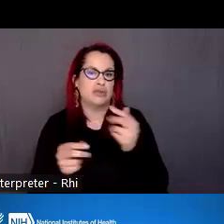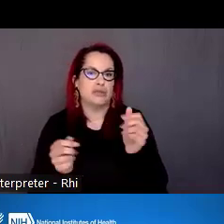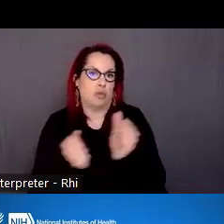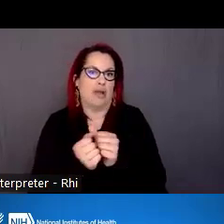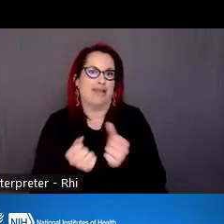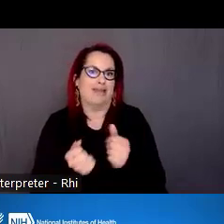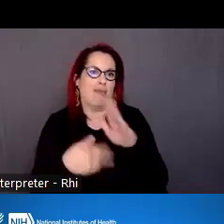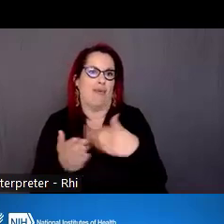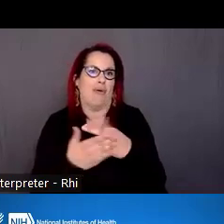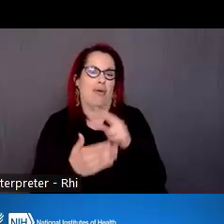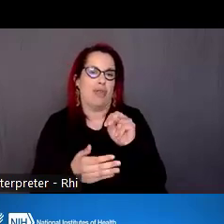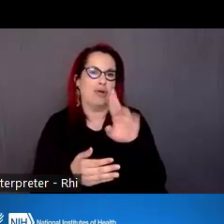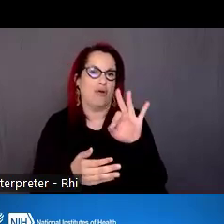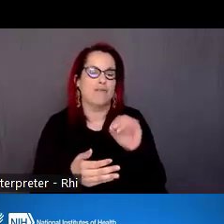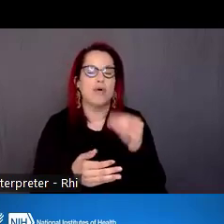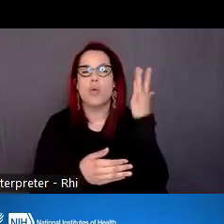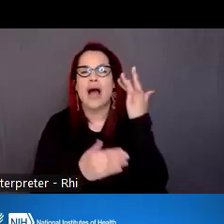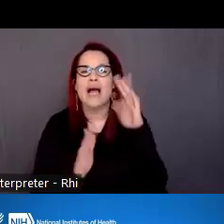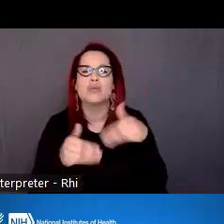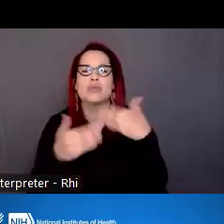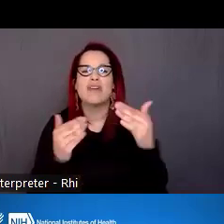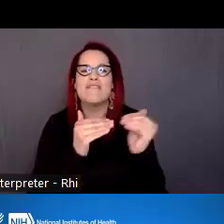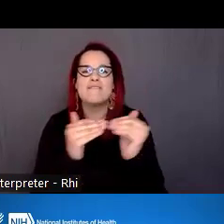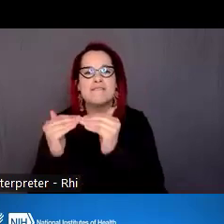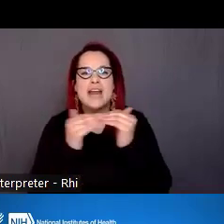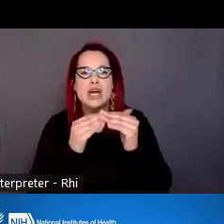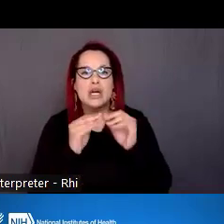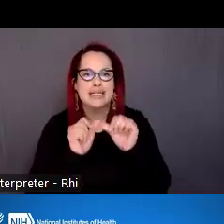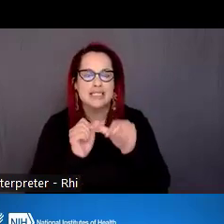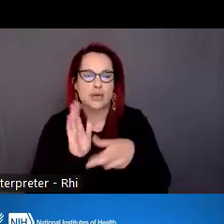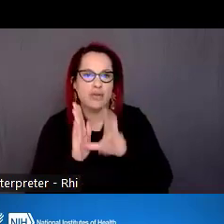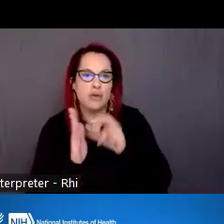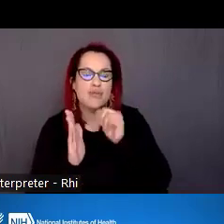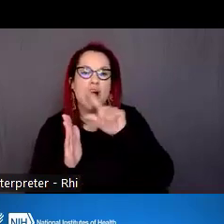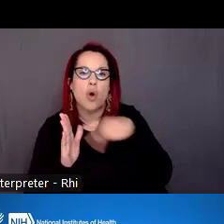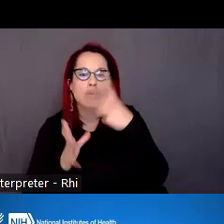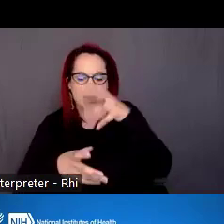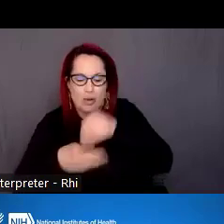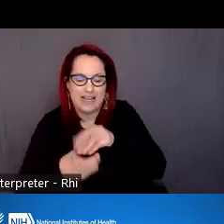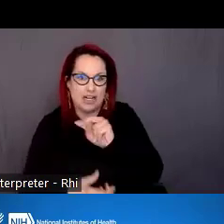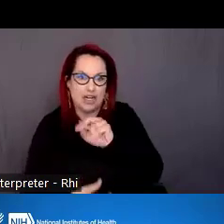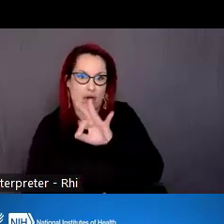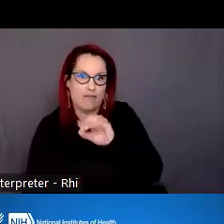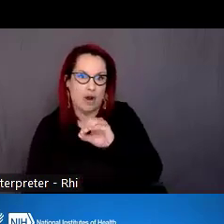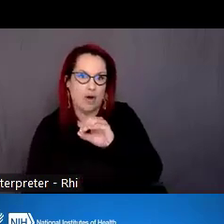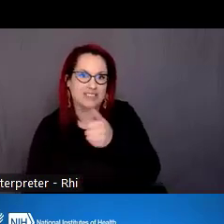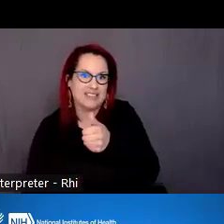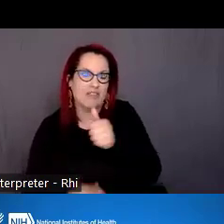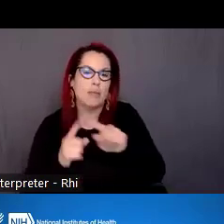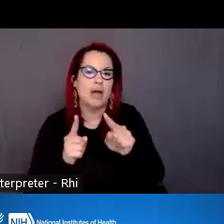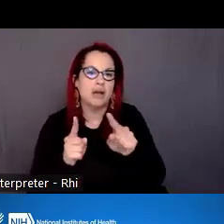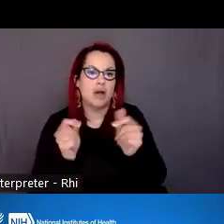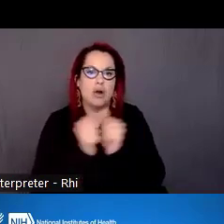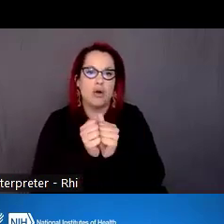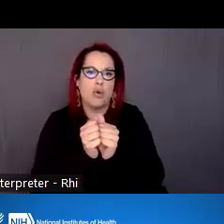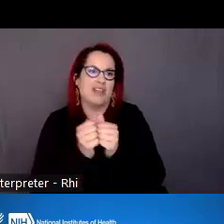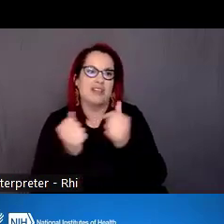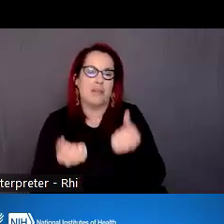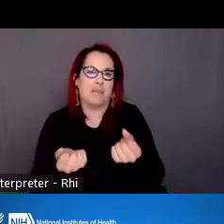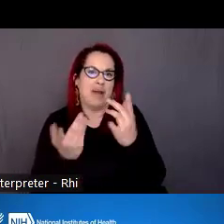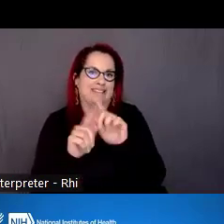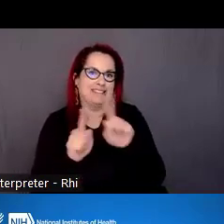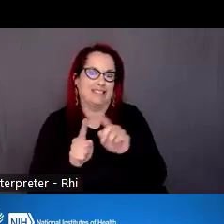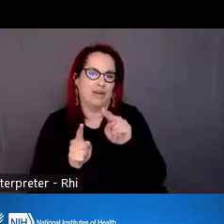promote fair and consistent review, not just within a NOFO, but across NOFOs at the level of an IC for funding